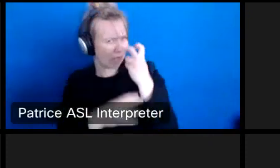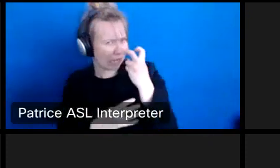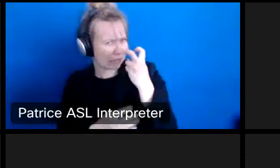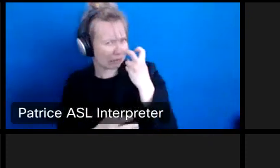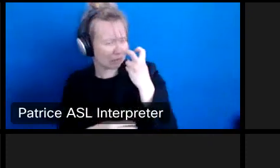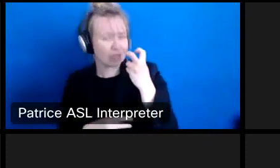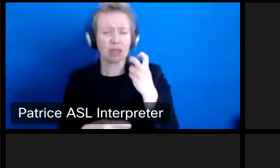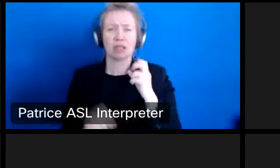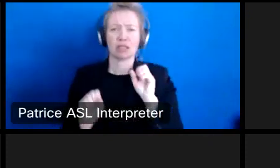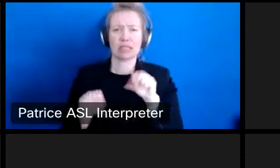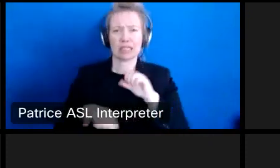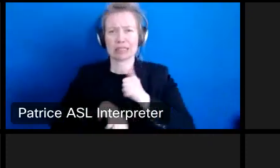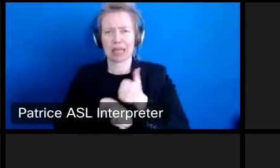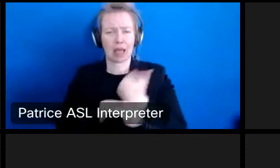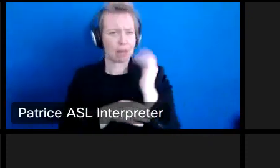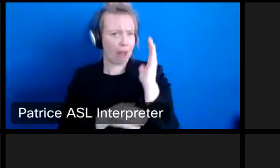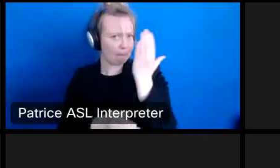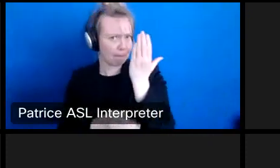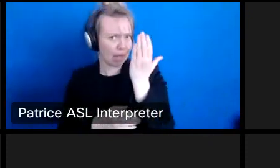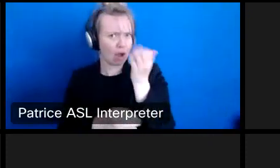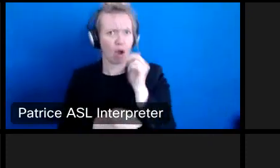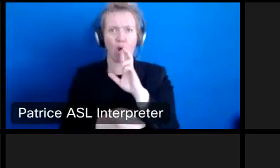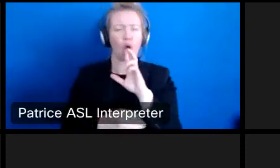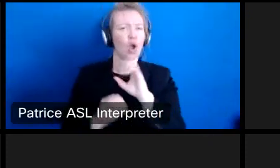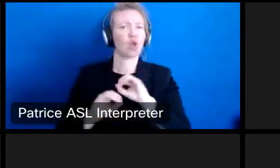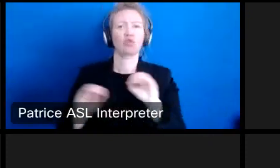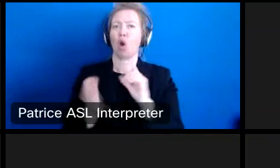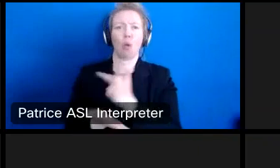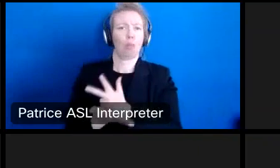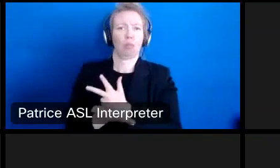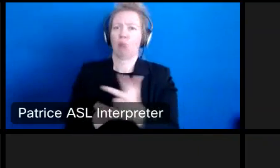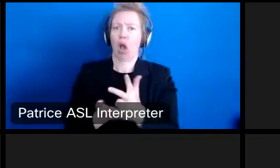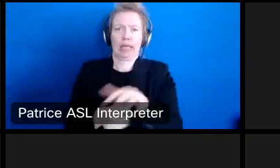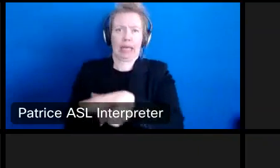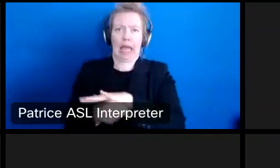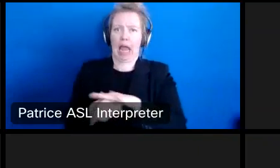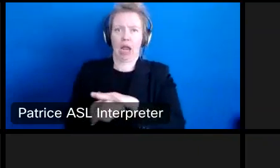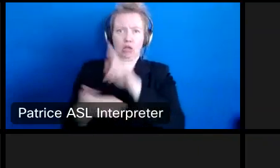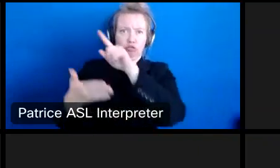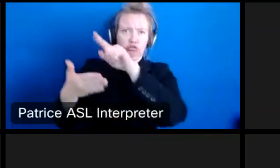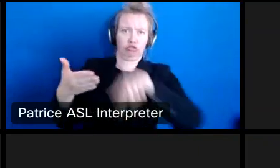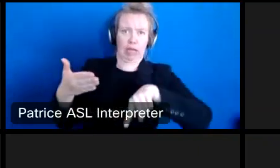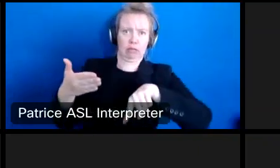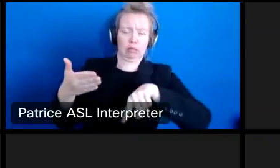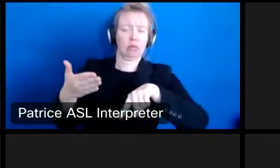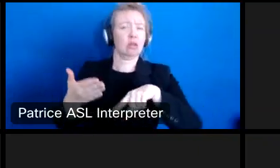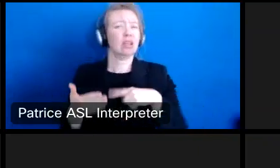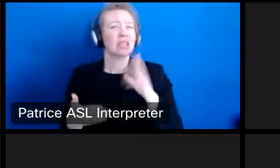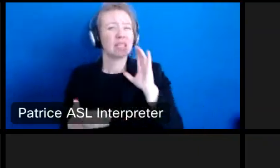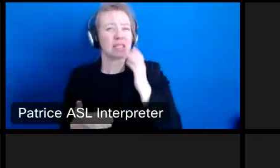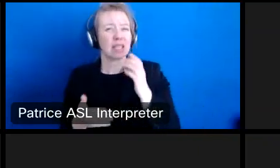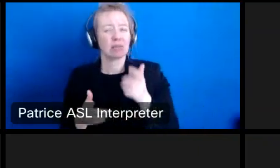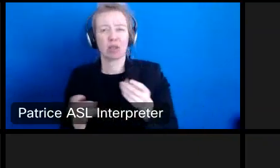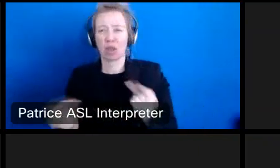be a mirror or a no parking zone striped out on the side of this egress. So it seems like the quick fixes and the